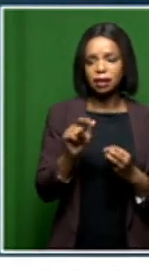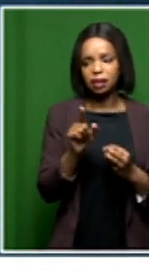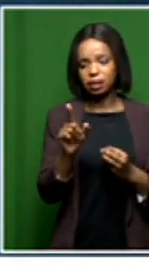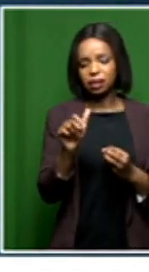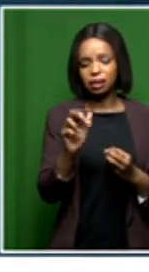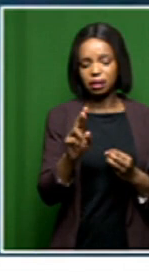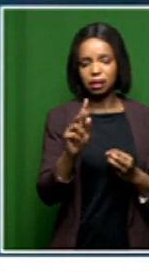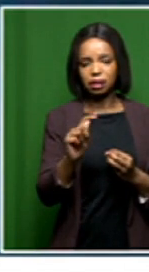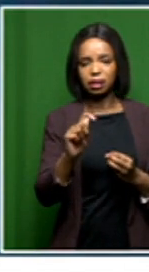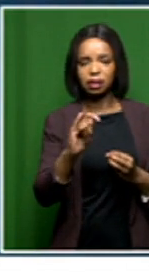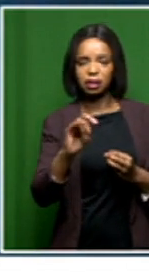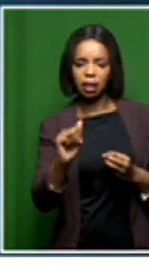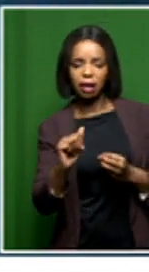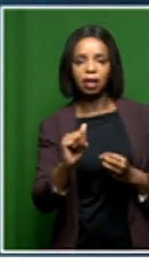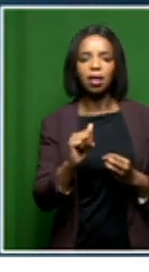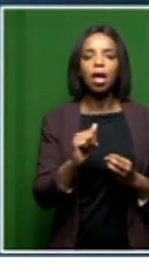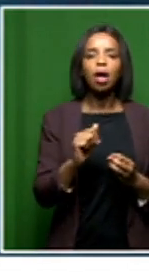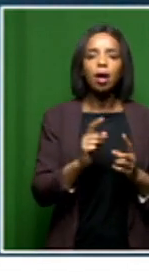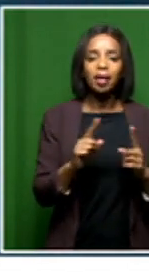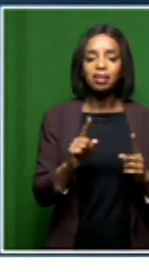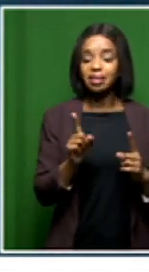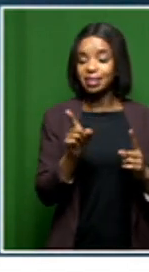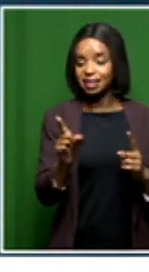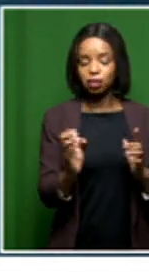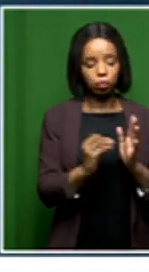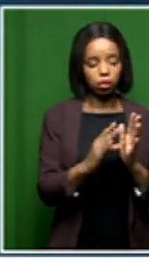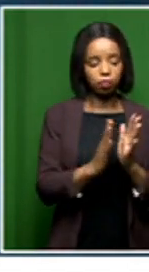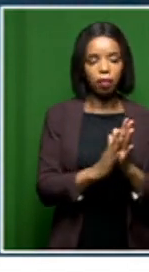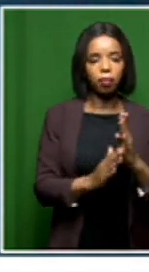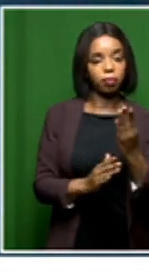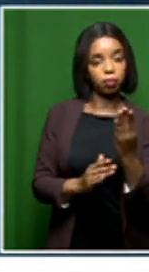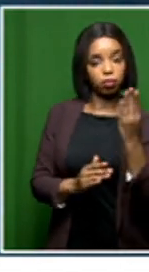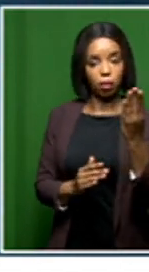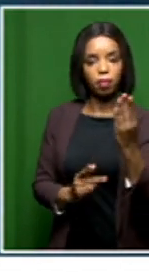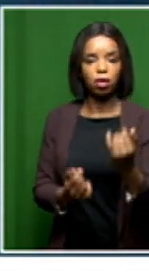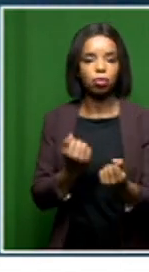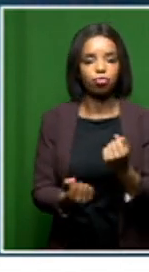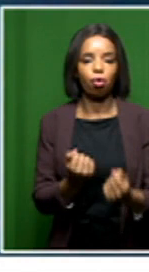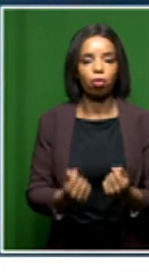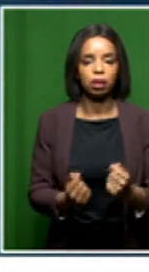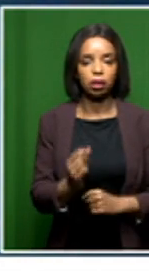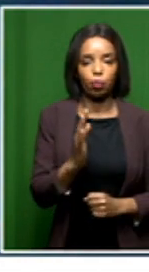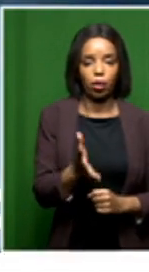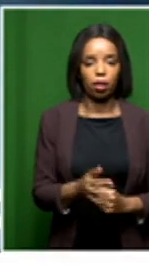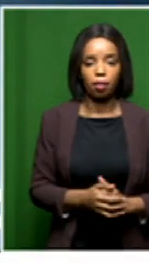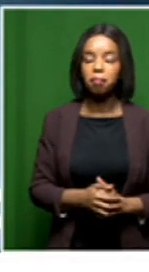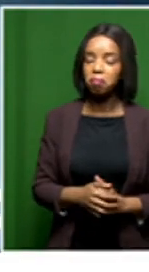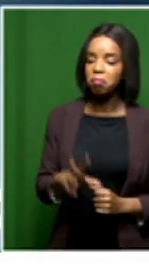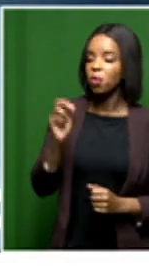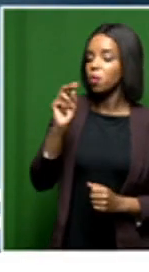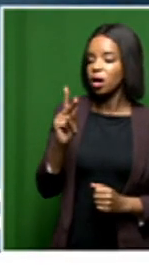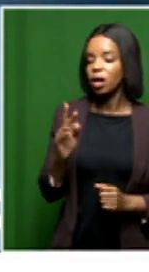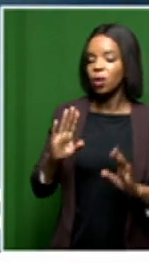our heads of argument, it's a matter that is going to emerge in our submission that is going to be taken up as you are appealing the judgment. All right. Leave it there. Let's leave it